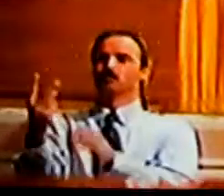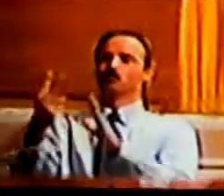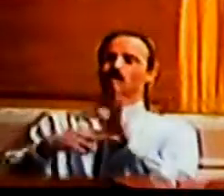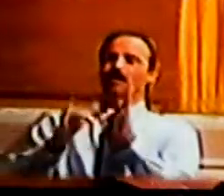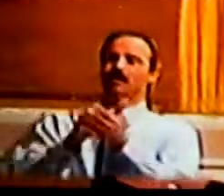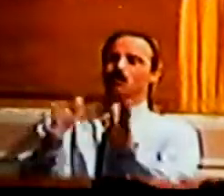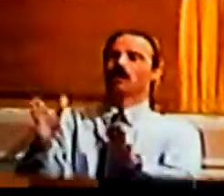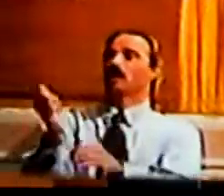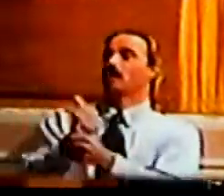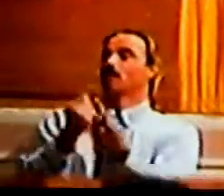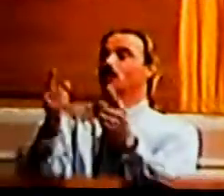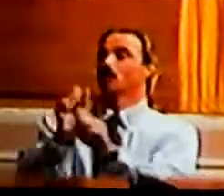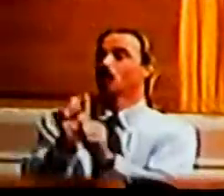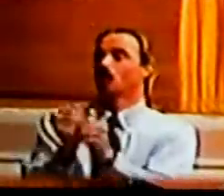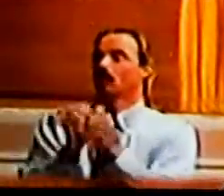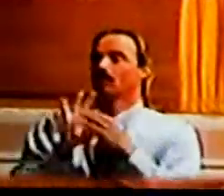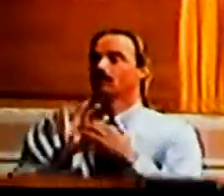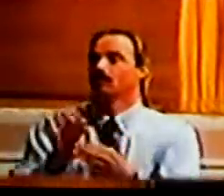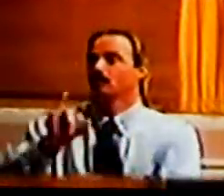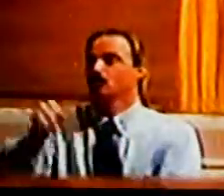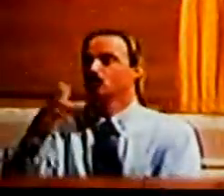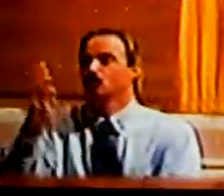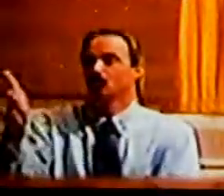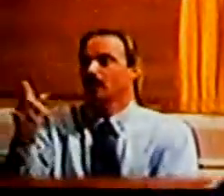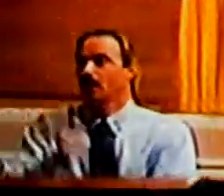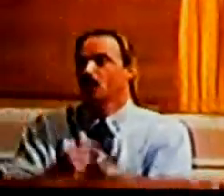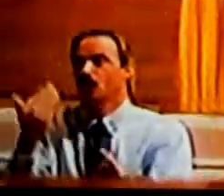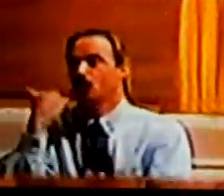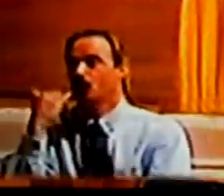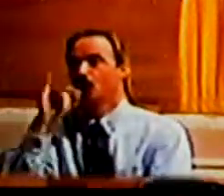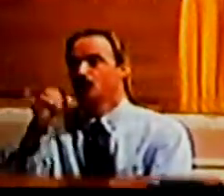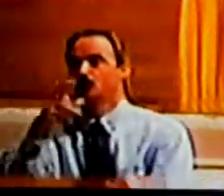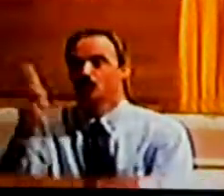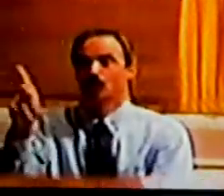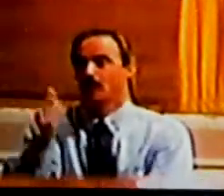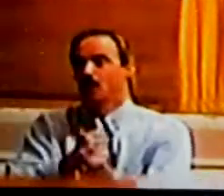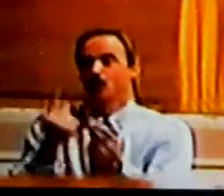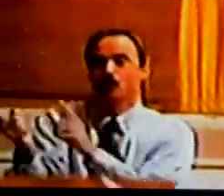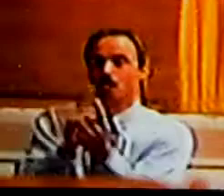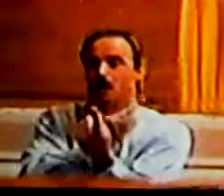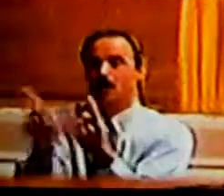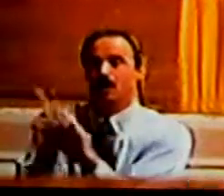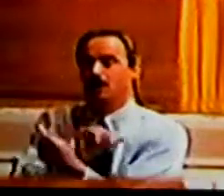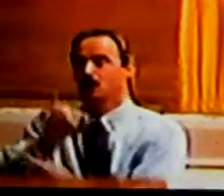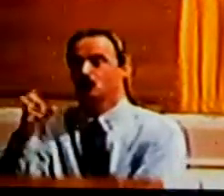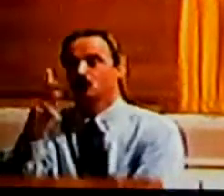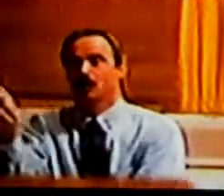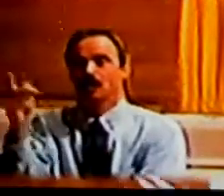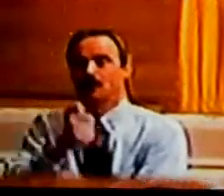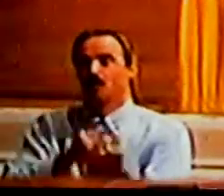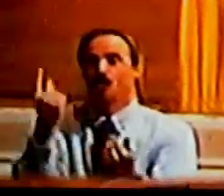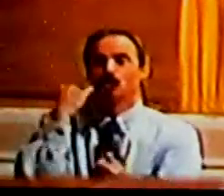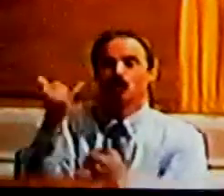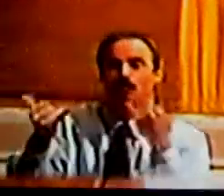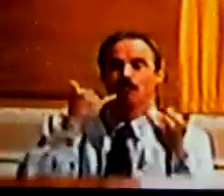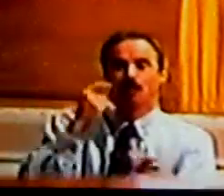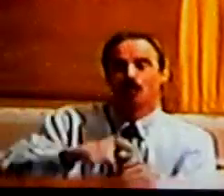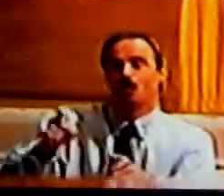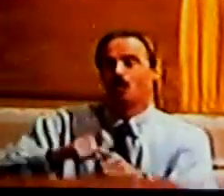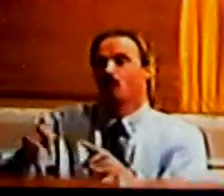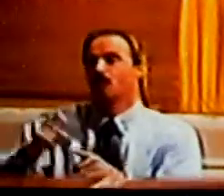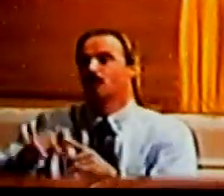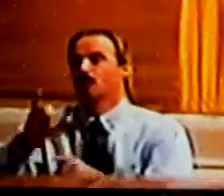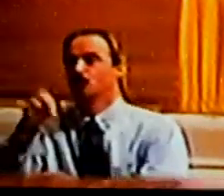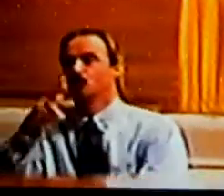work with is a jerk and everyone you know is a jerk and everyone you meet is a jerk and everyone that calls on the phone is a jerk and all your customers are jerks and all your managers are